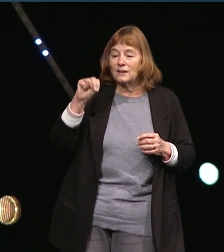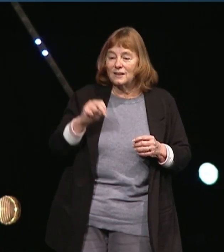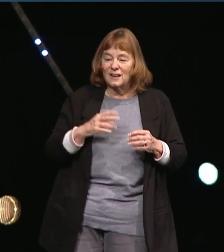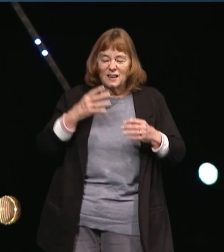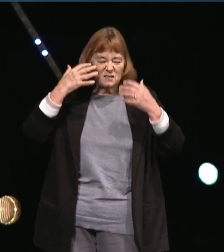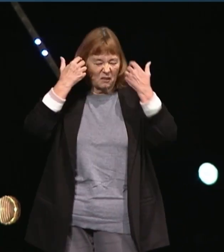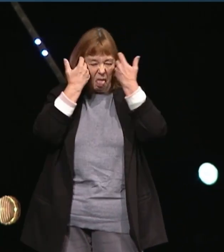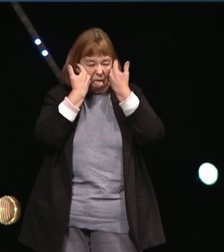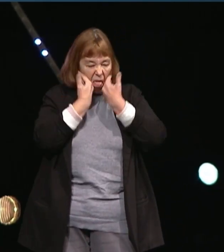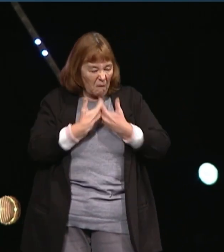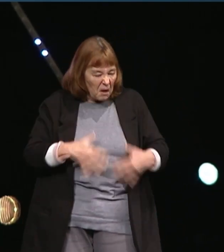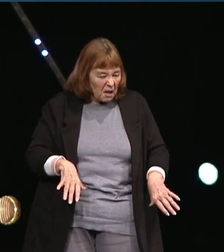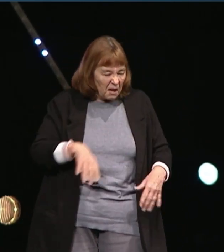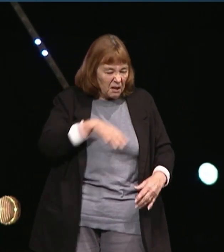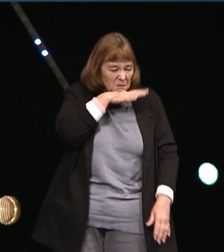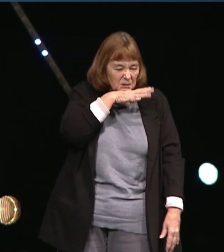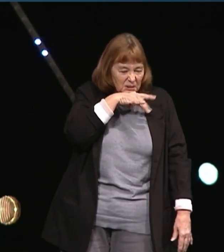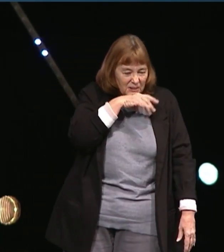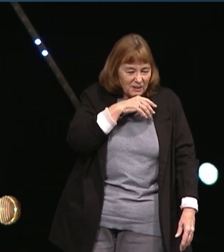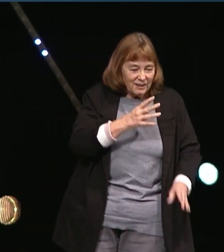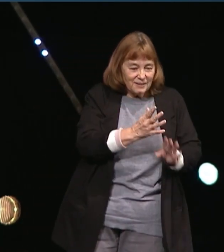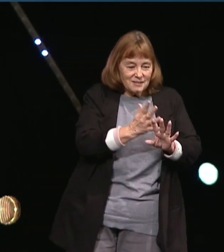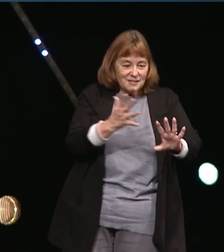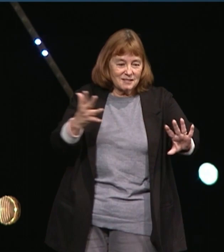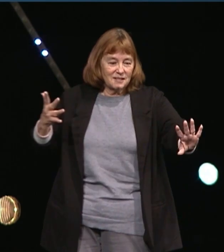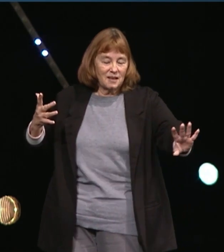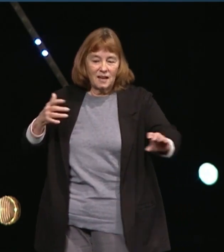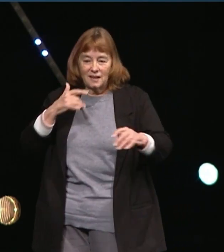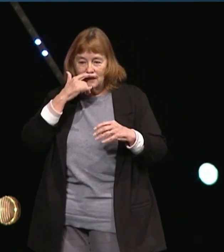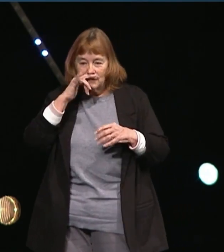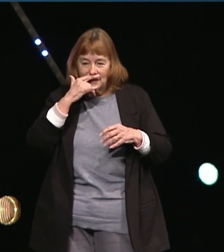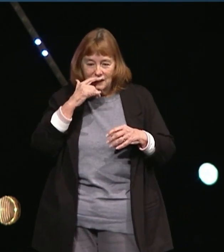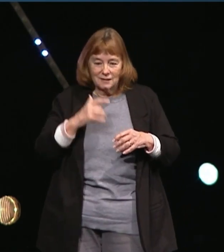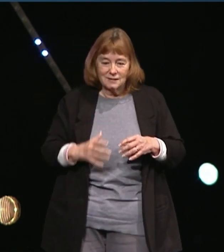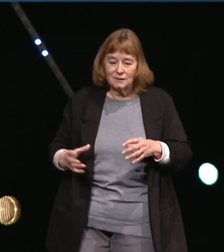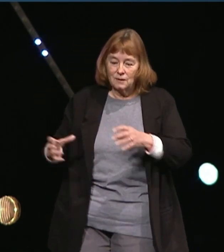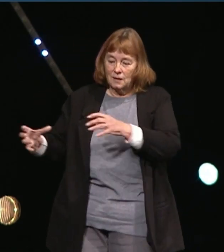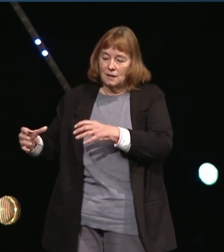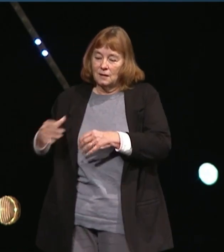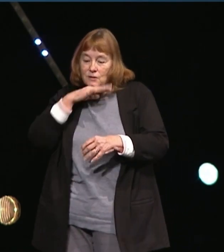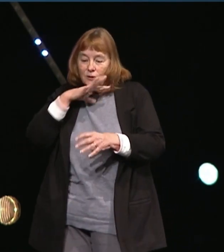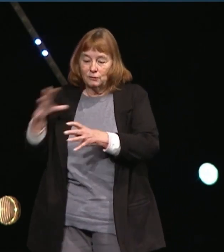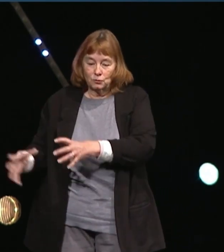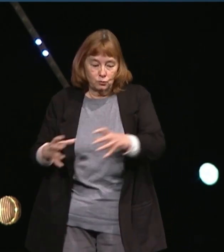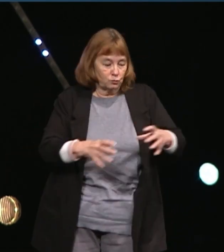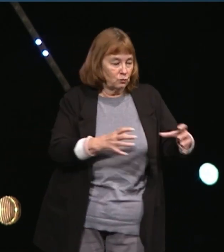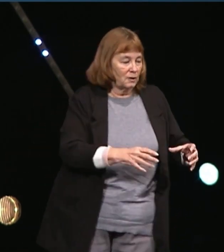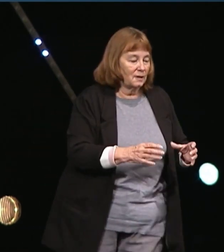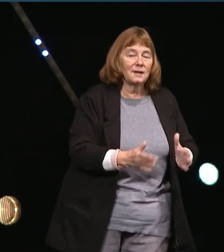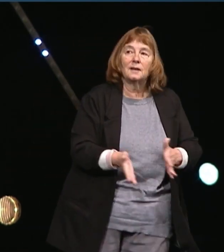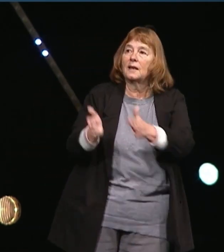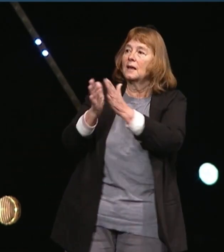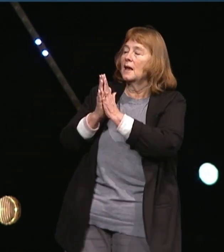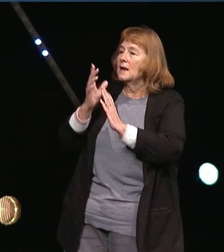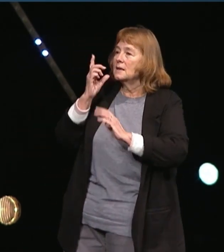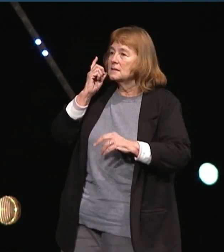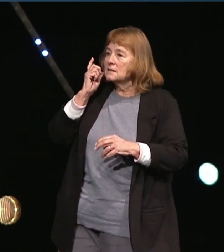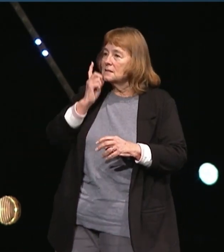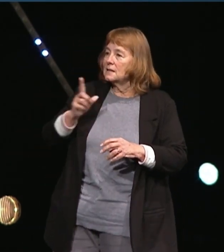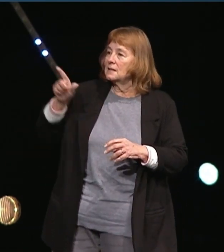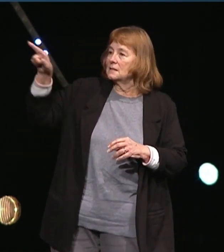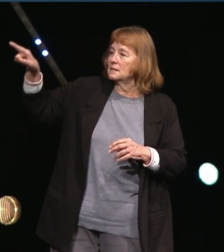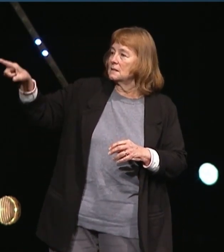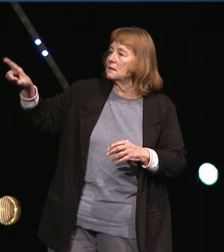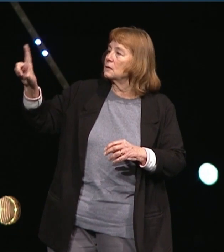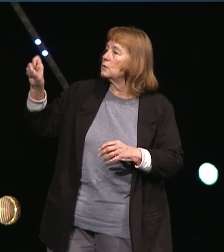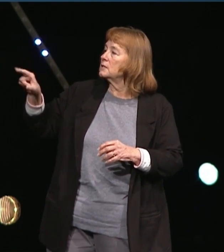awesome. And there was just this whole line of kids on both sides of us. And I had asked Dennis a question, and he was a little far down the